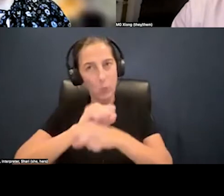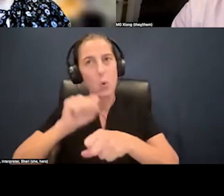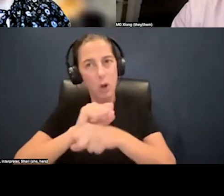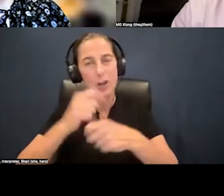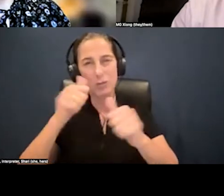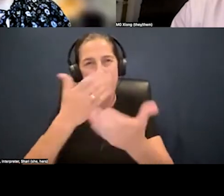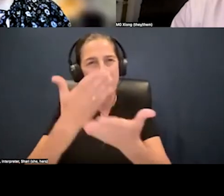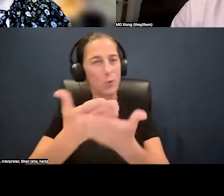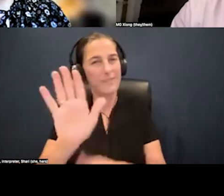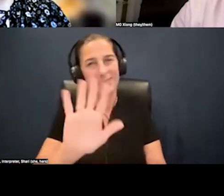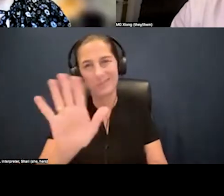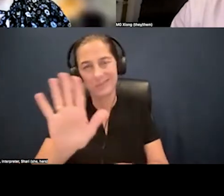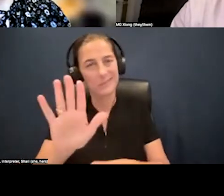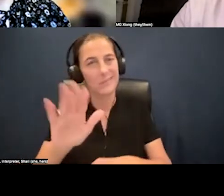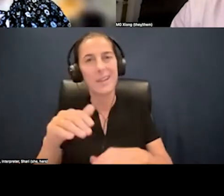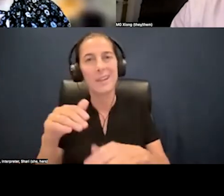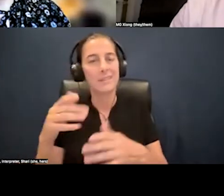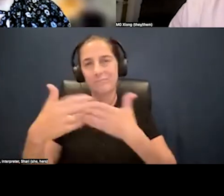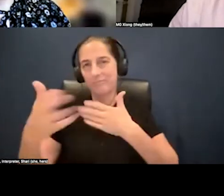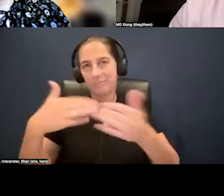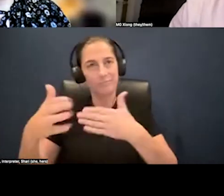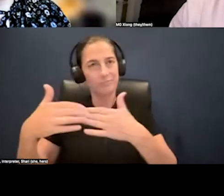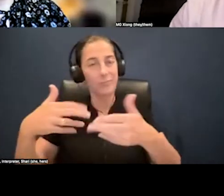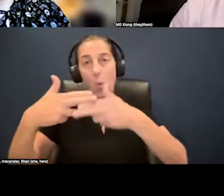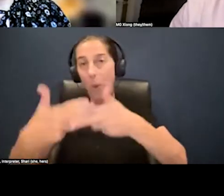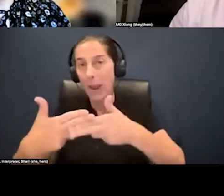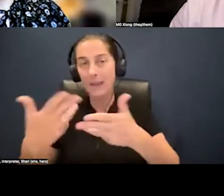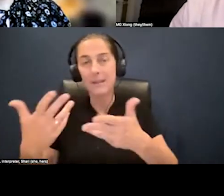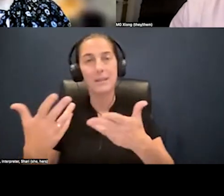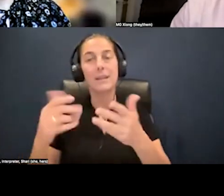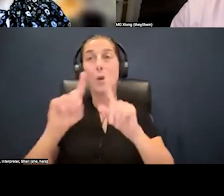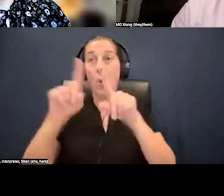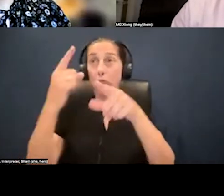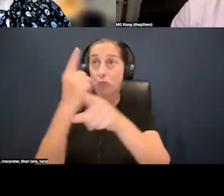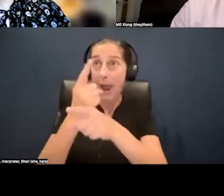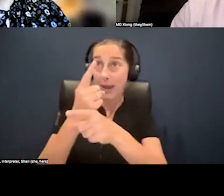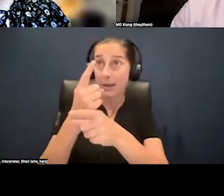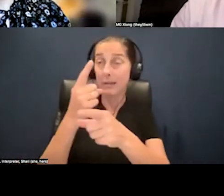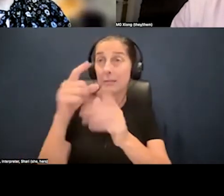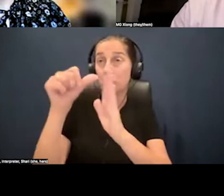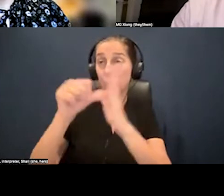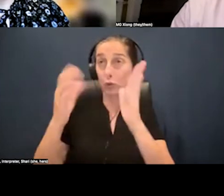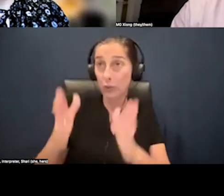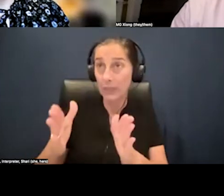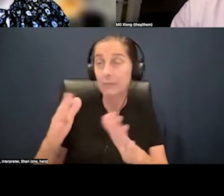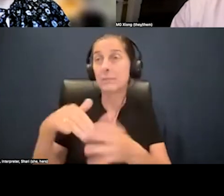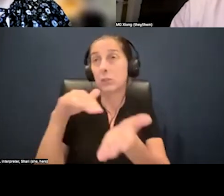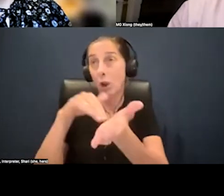shouldn't be a barrier if you're going to the right provider.